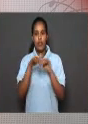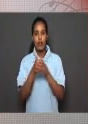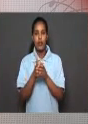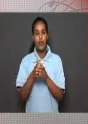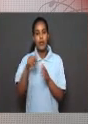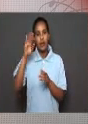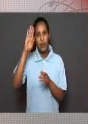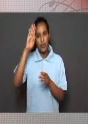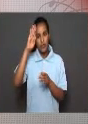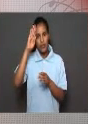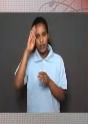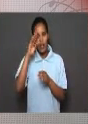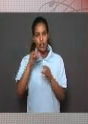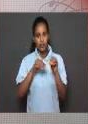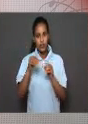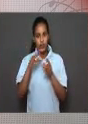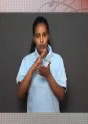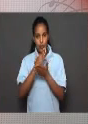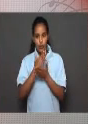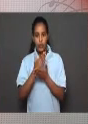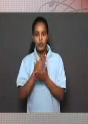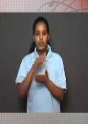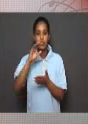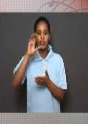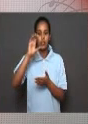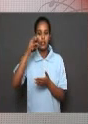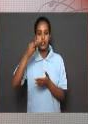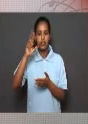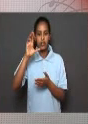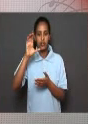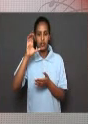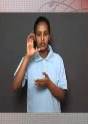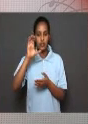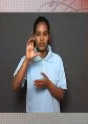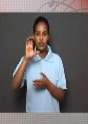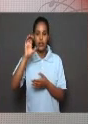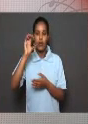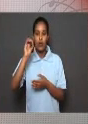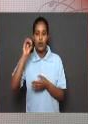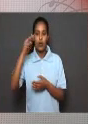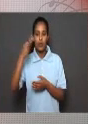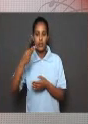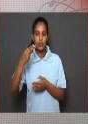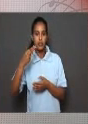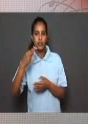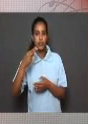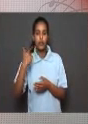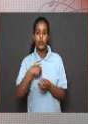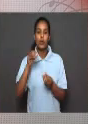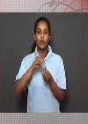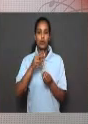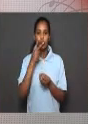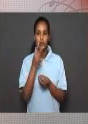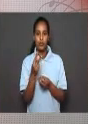buffer action between acetic acid and sodium acetate. And we also